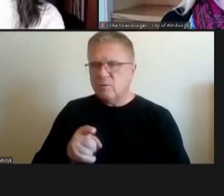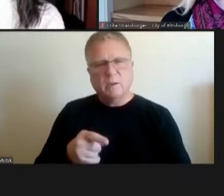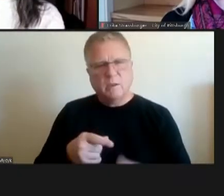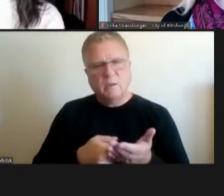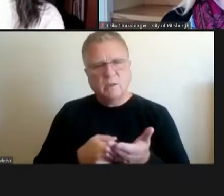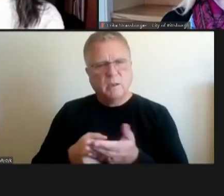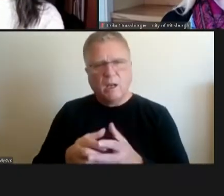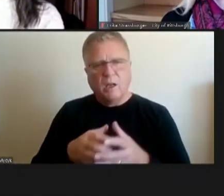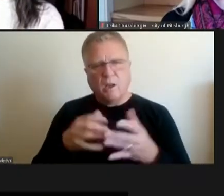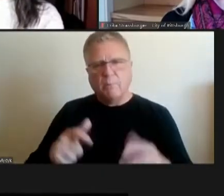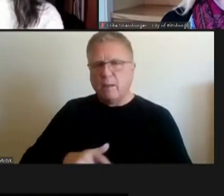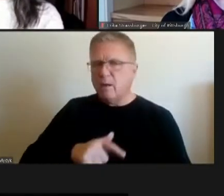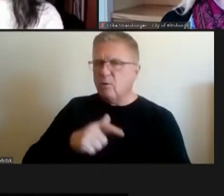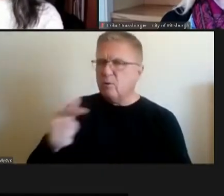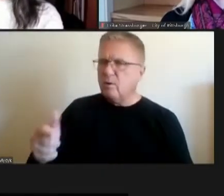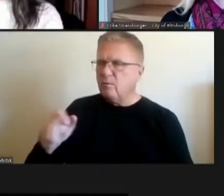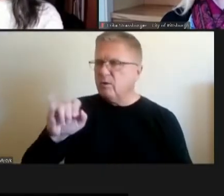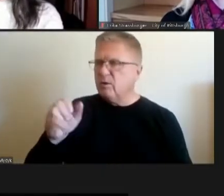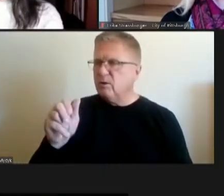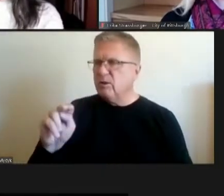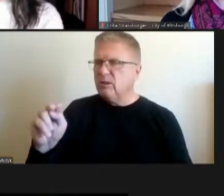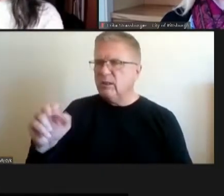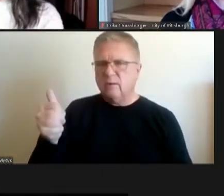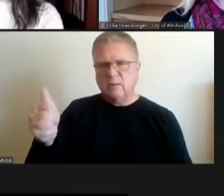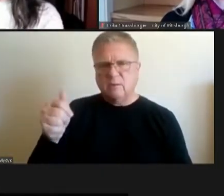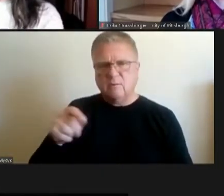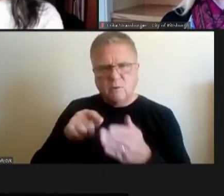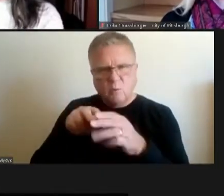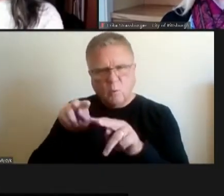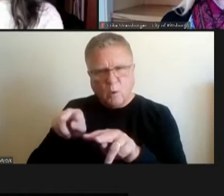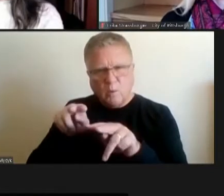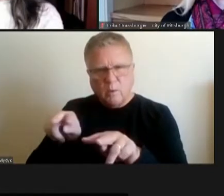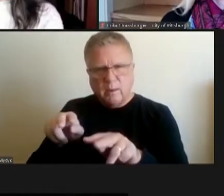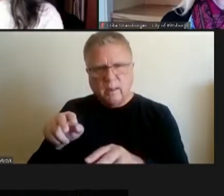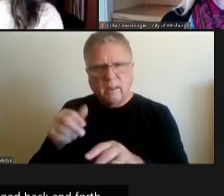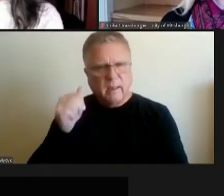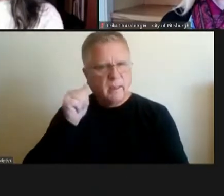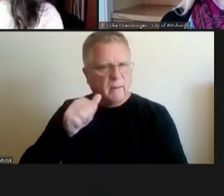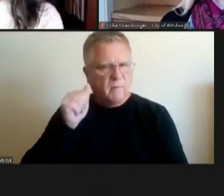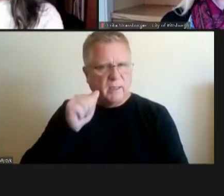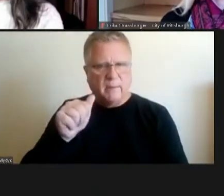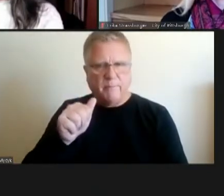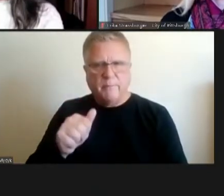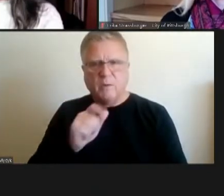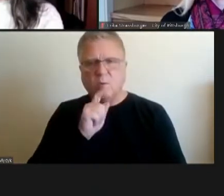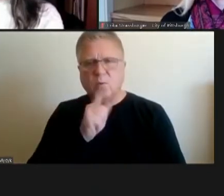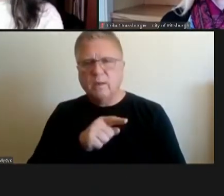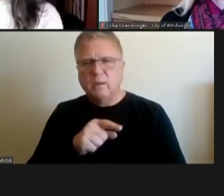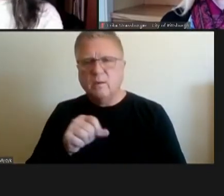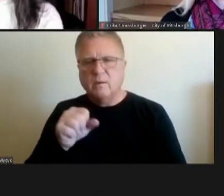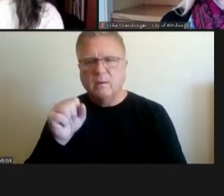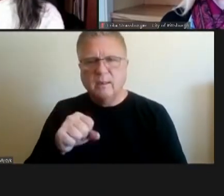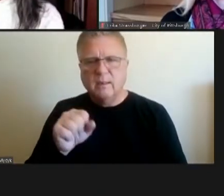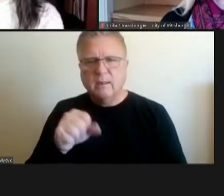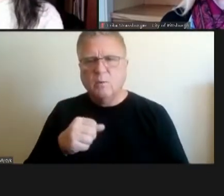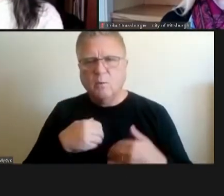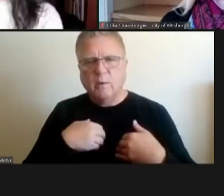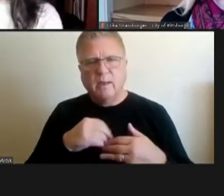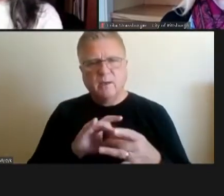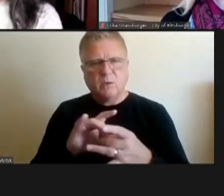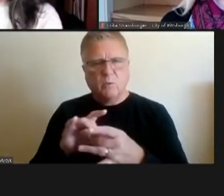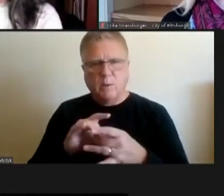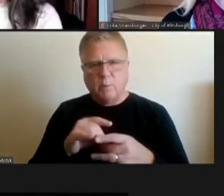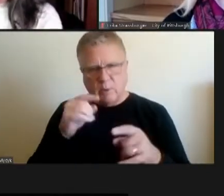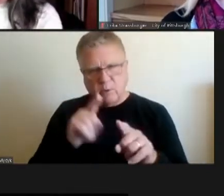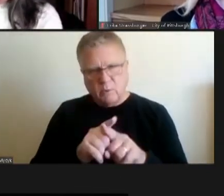turn it over to Jen, who is monitoring that on a more daily basis. Sure. Yes, we do have the cooperation agreement in place